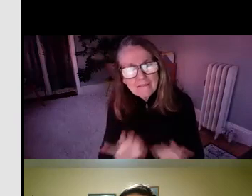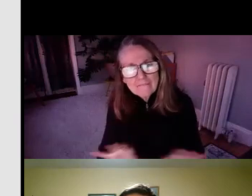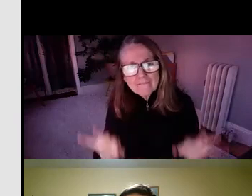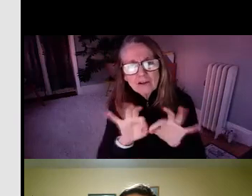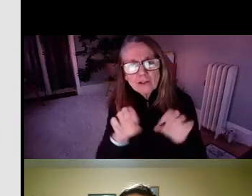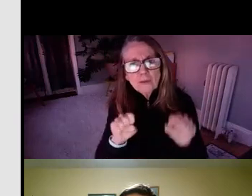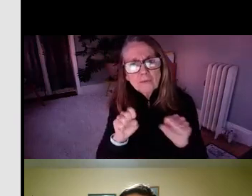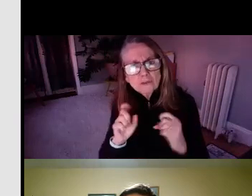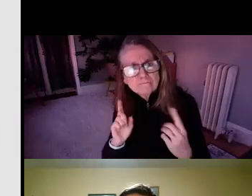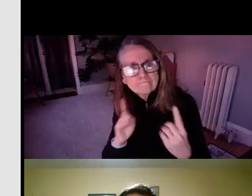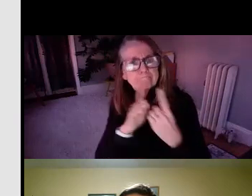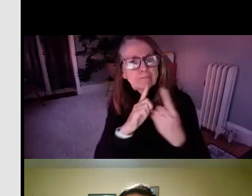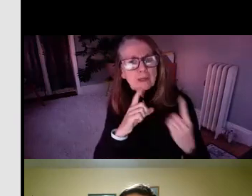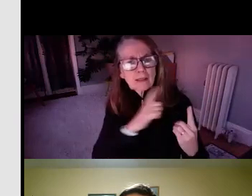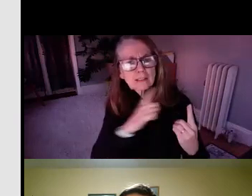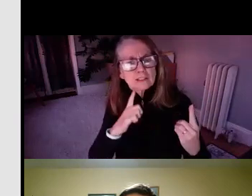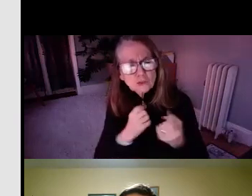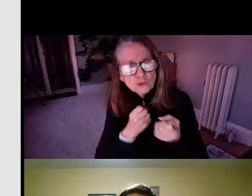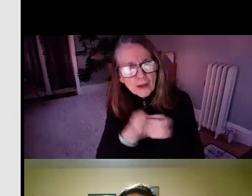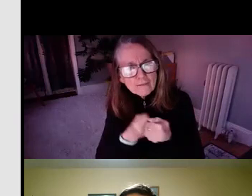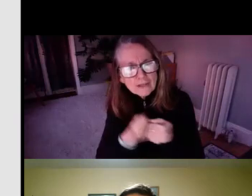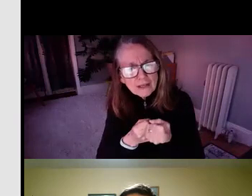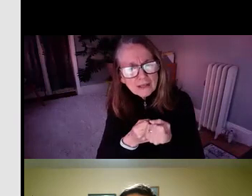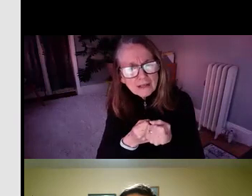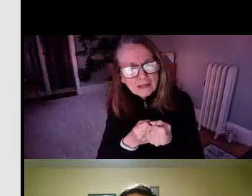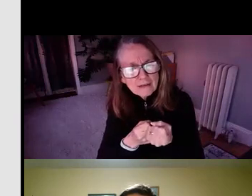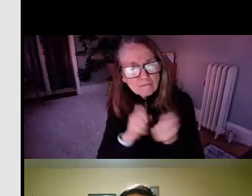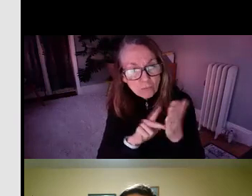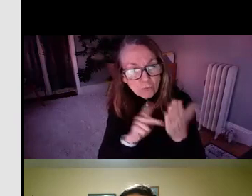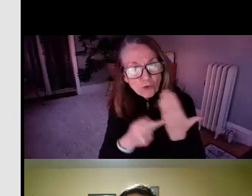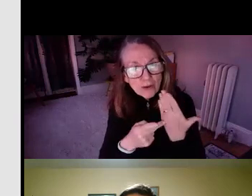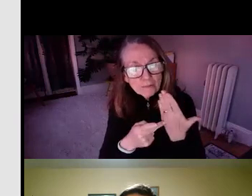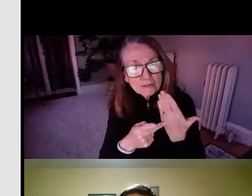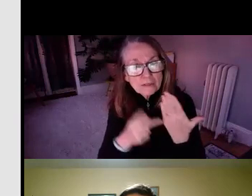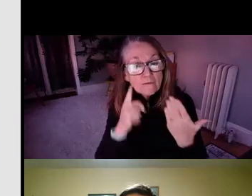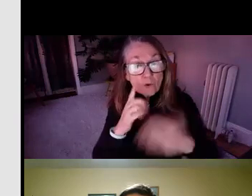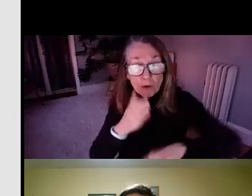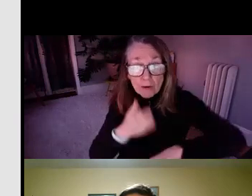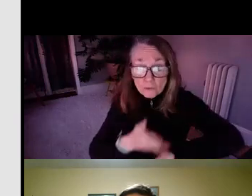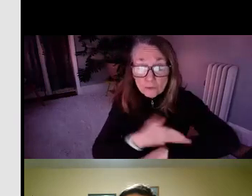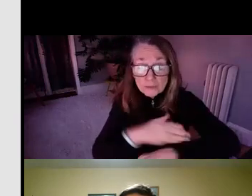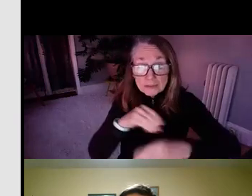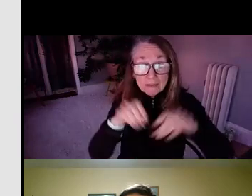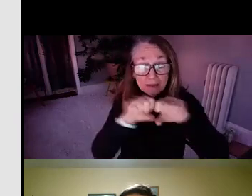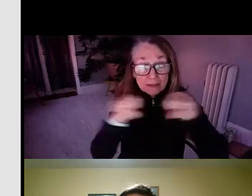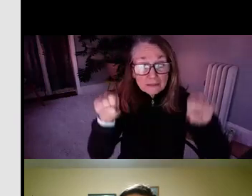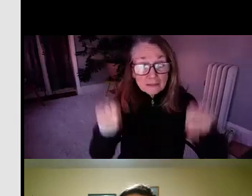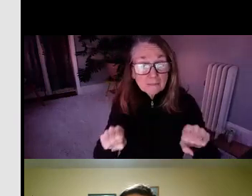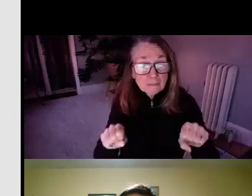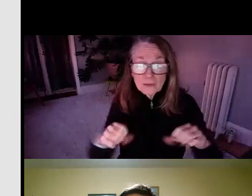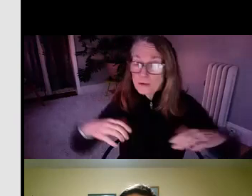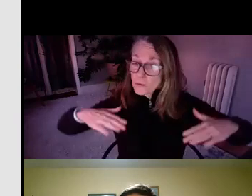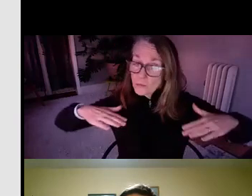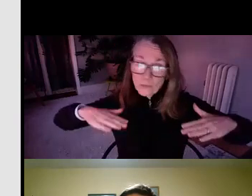go to the legislature and advocate for funding or for programs or improvements in the system. And we haven't been able to